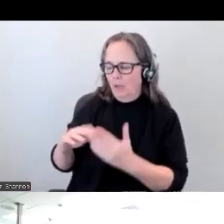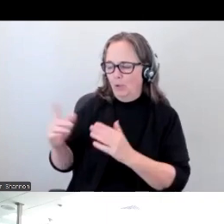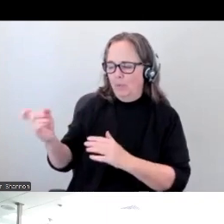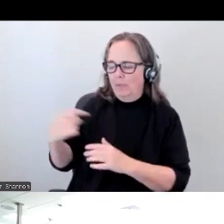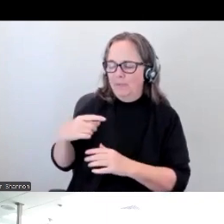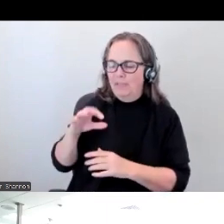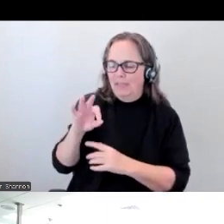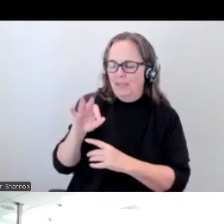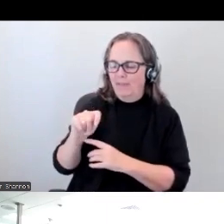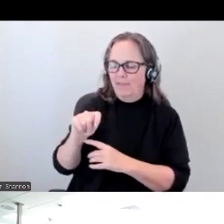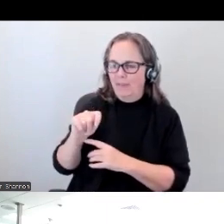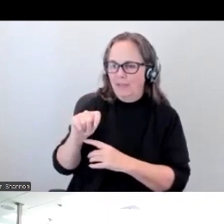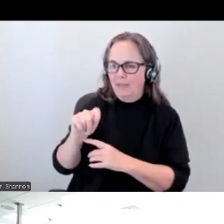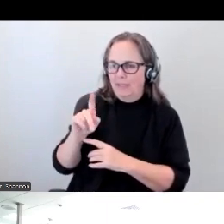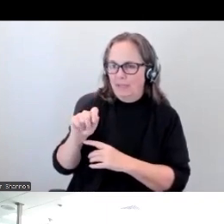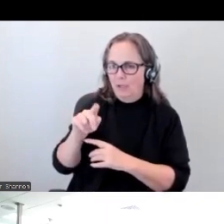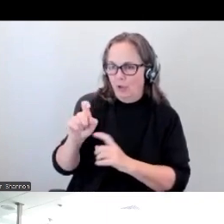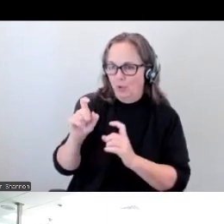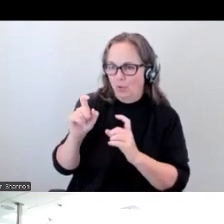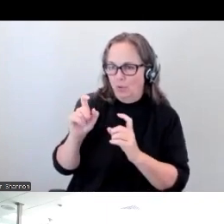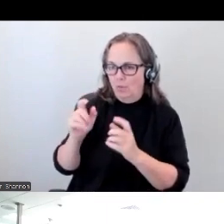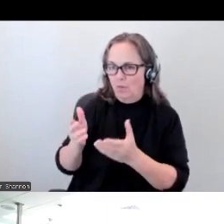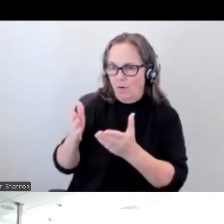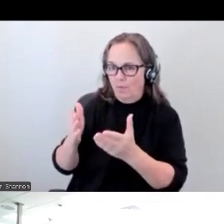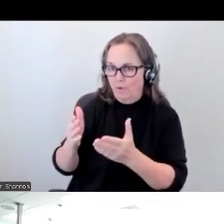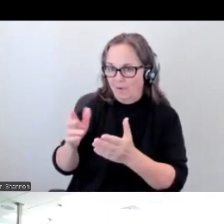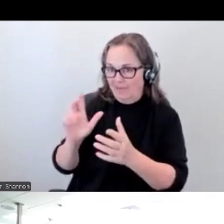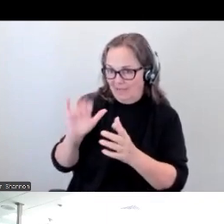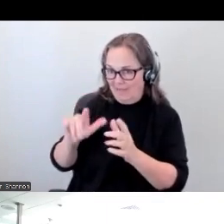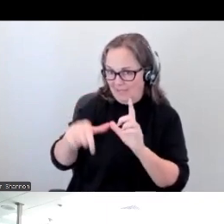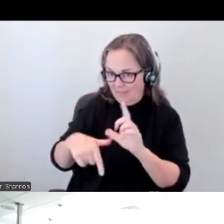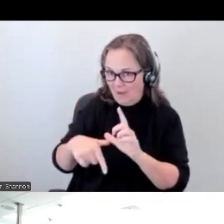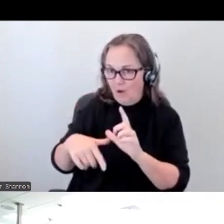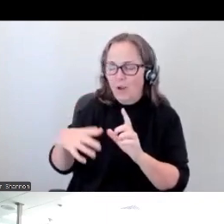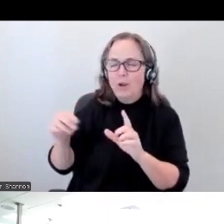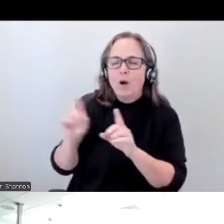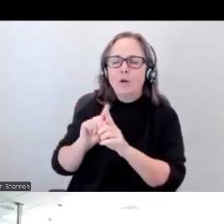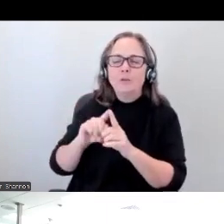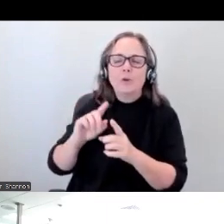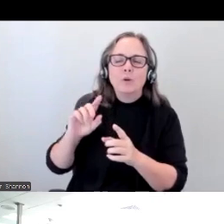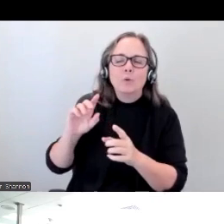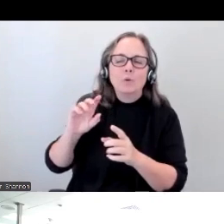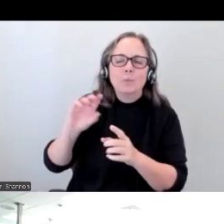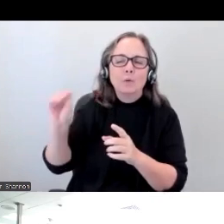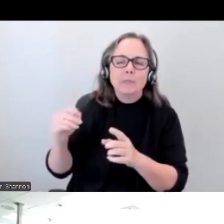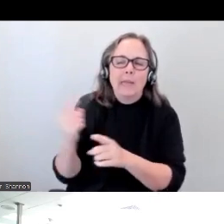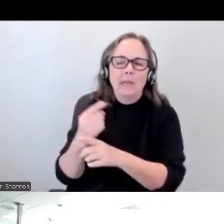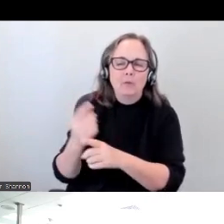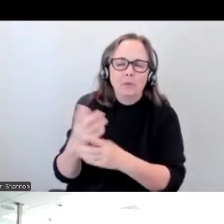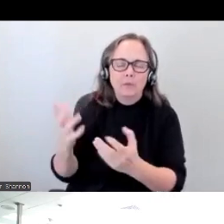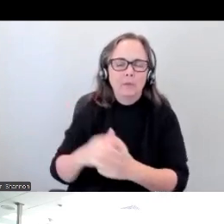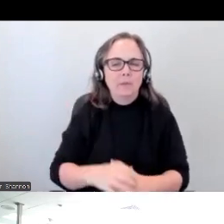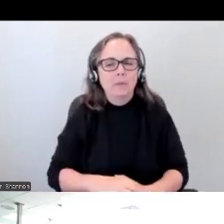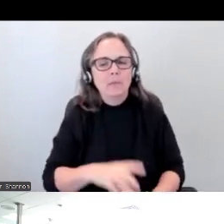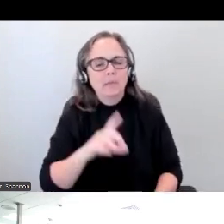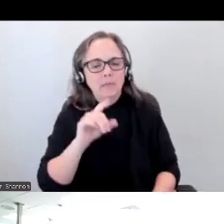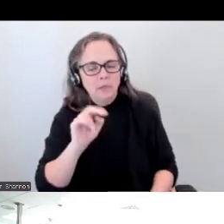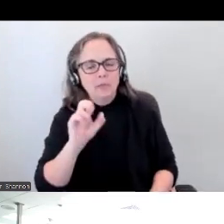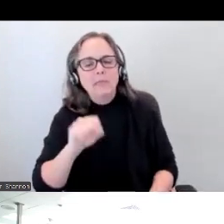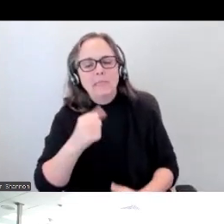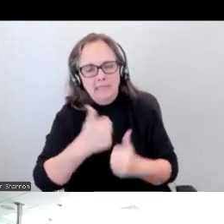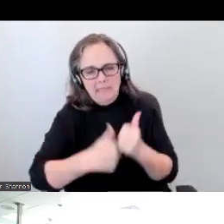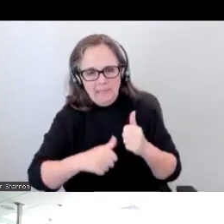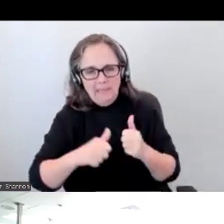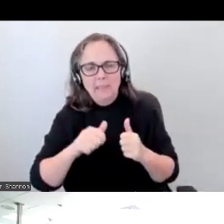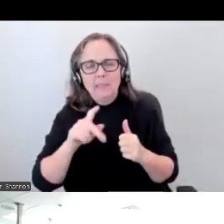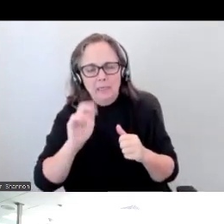fit that you offer have an expiration date and what is the accuracy? Indeed. So each kit does have an expiration